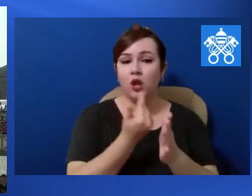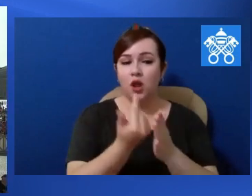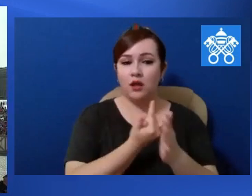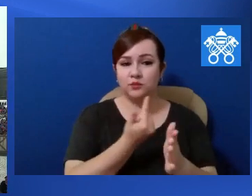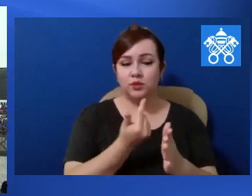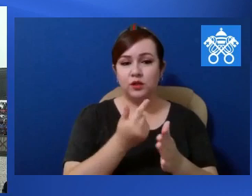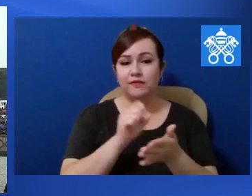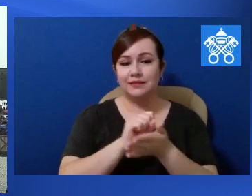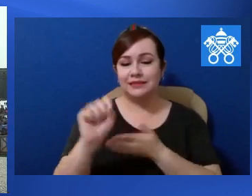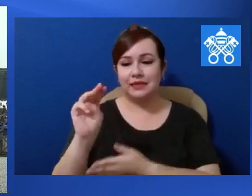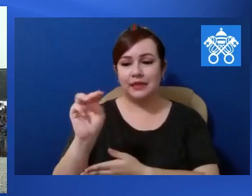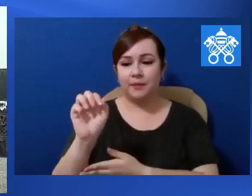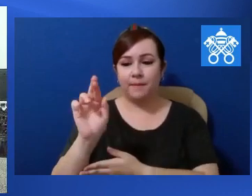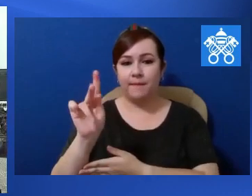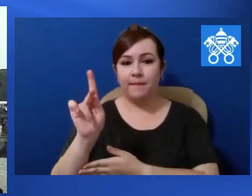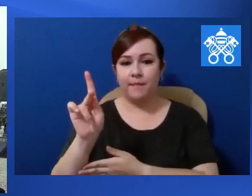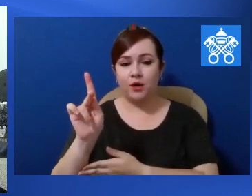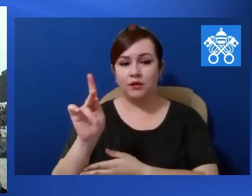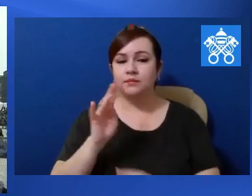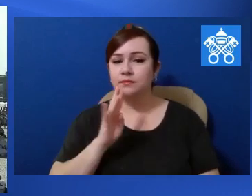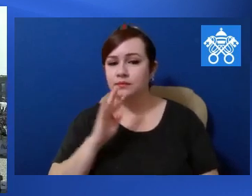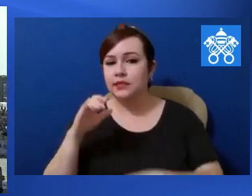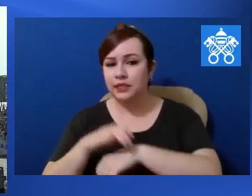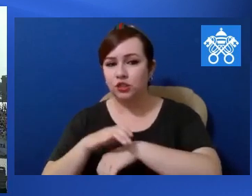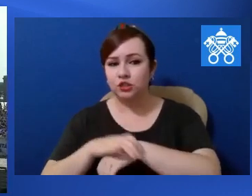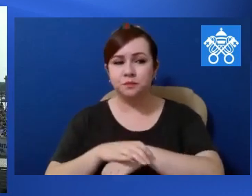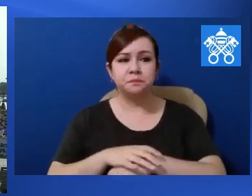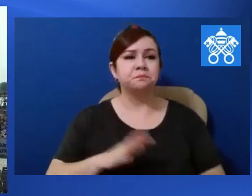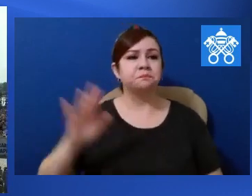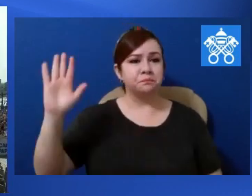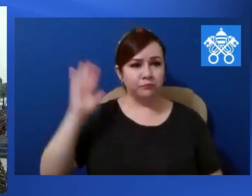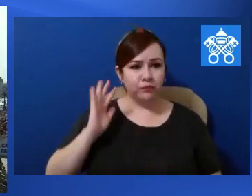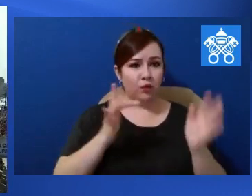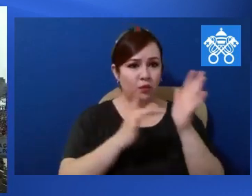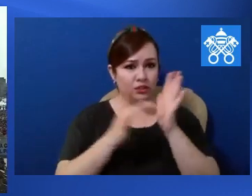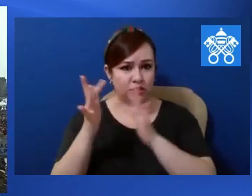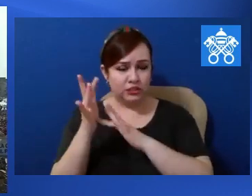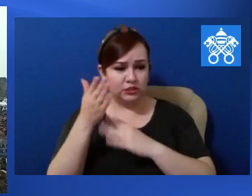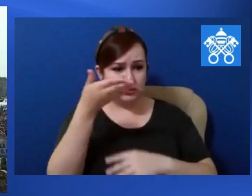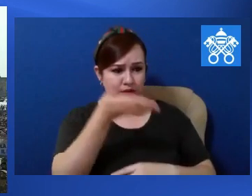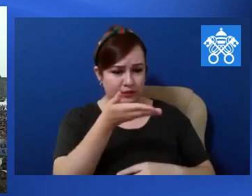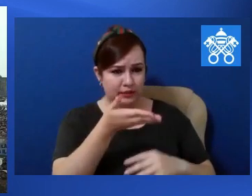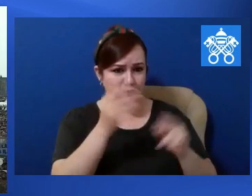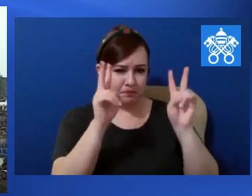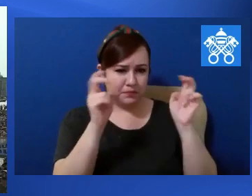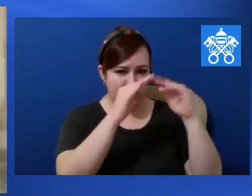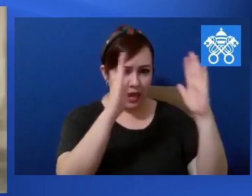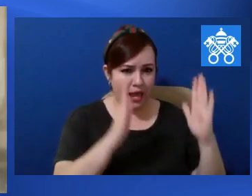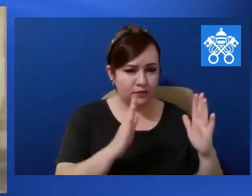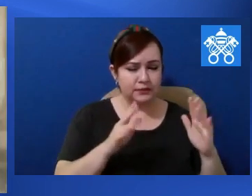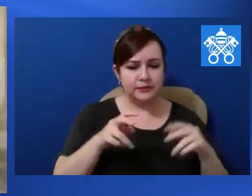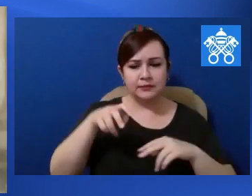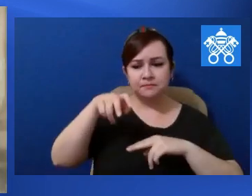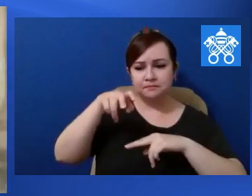A reading from the Gospel according to Saint Mark. At that time, when Jesus was in the house, he